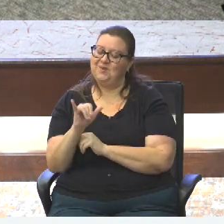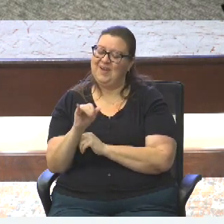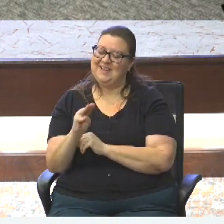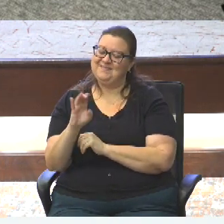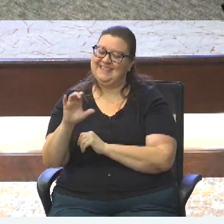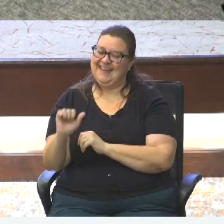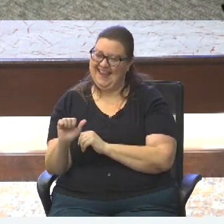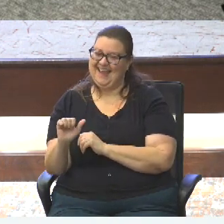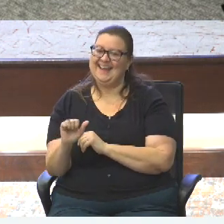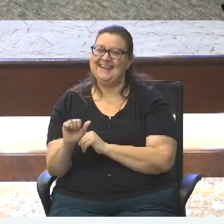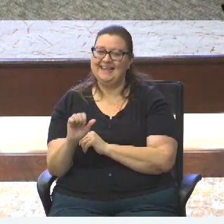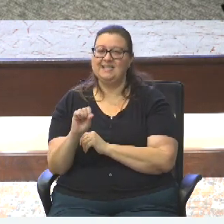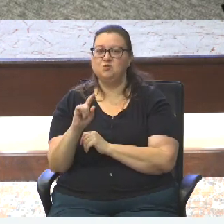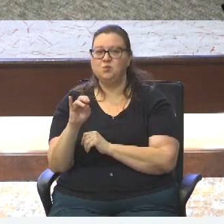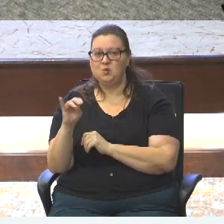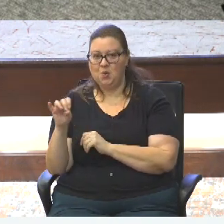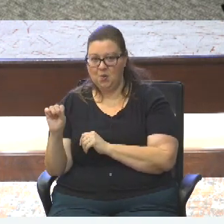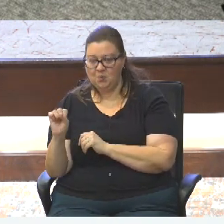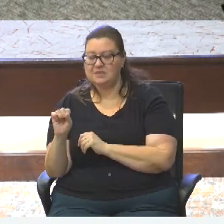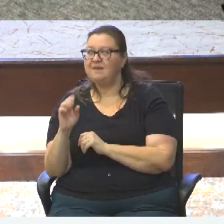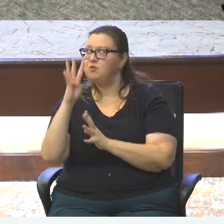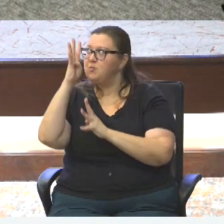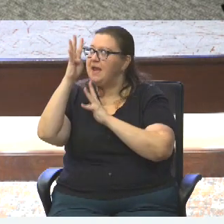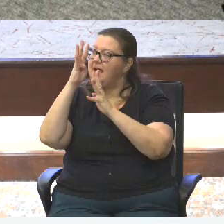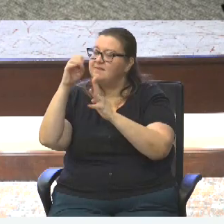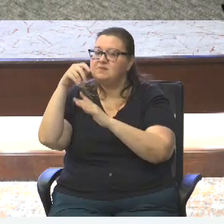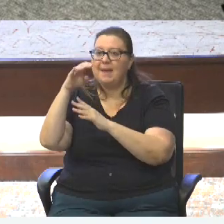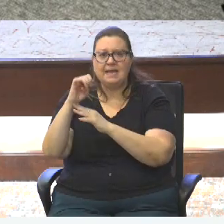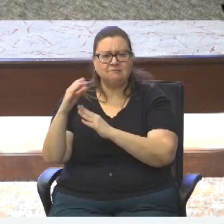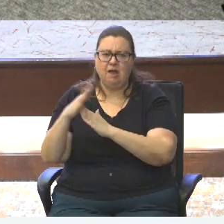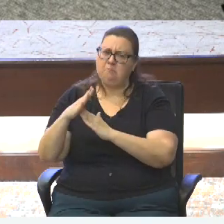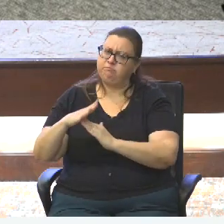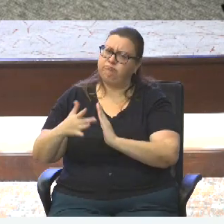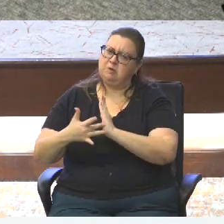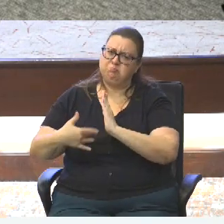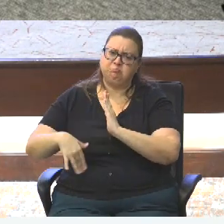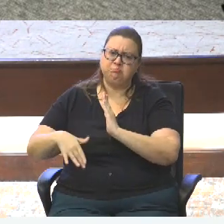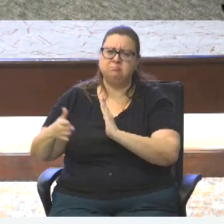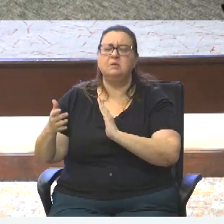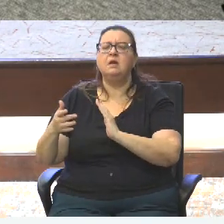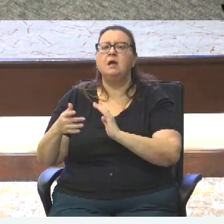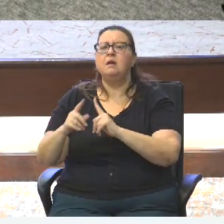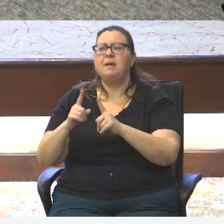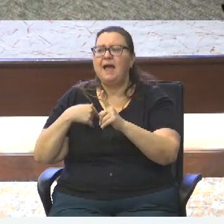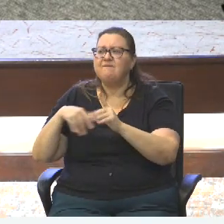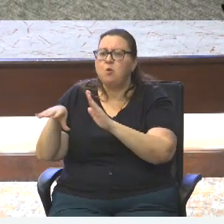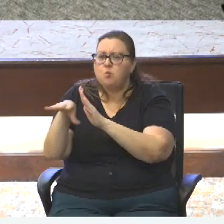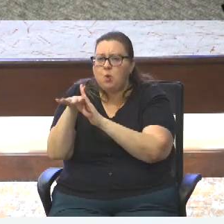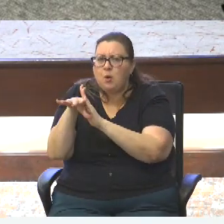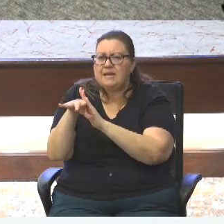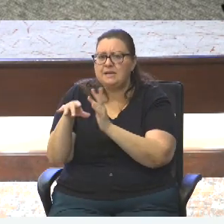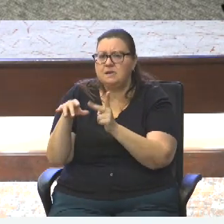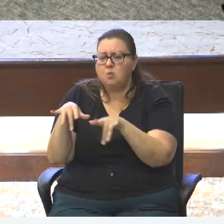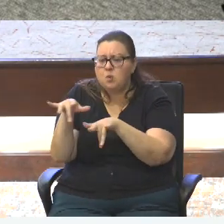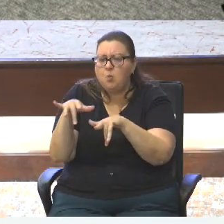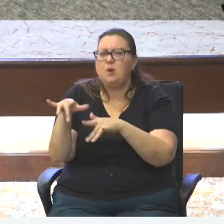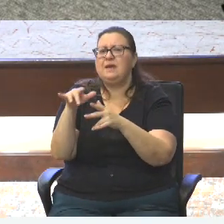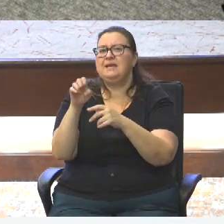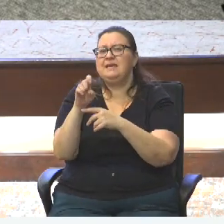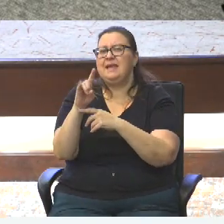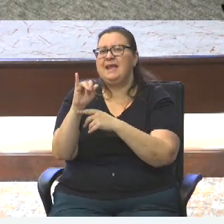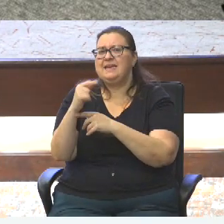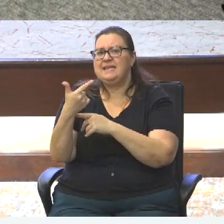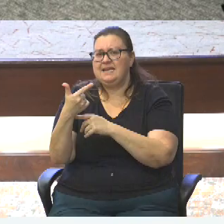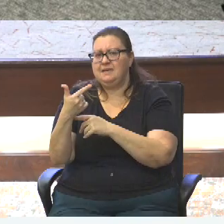is a state-of-the-art creative space featuring professional-grade recording and editing tools, which will also be a part of the STEAM